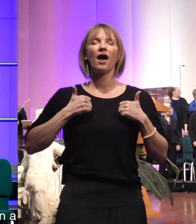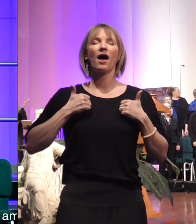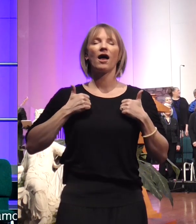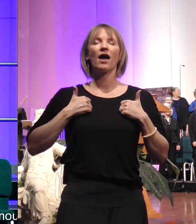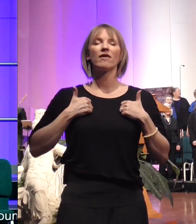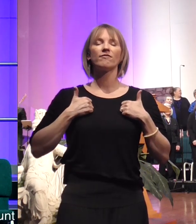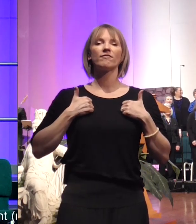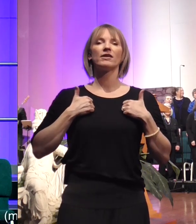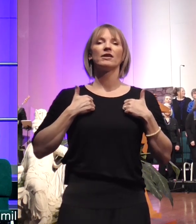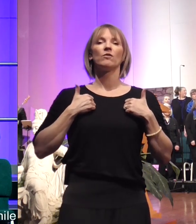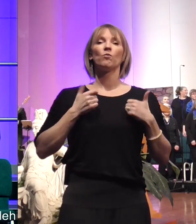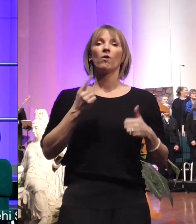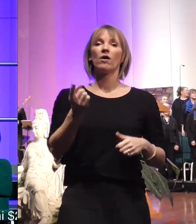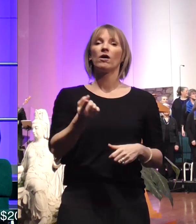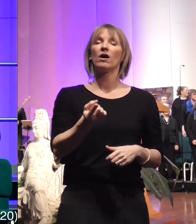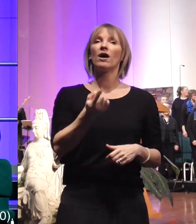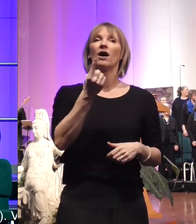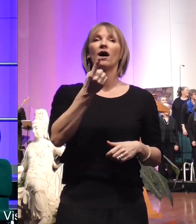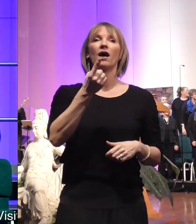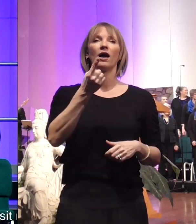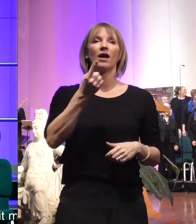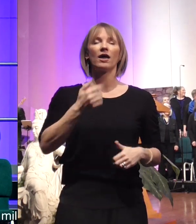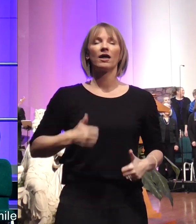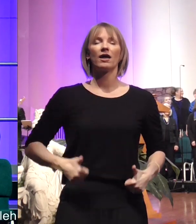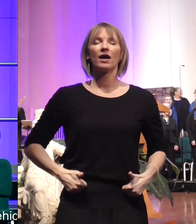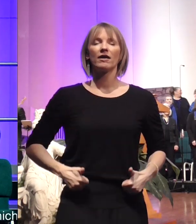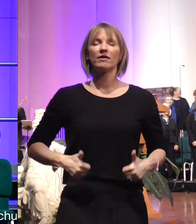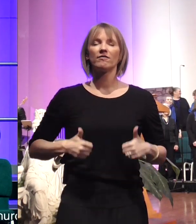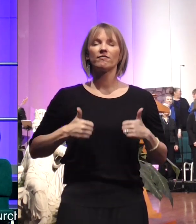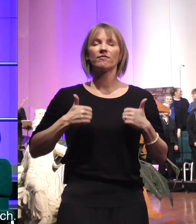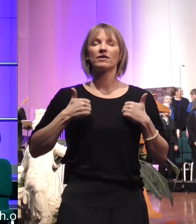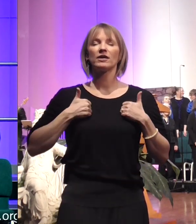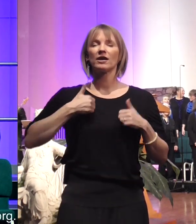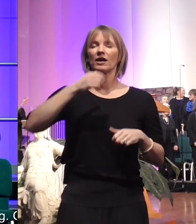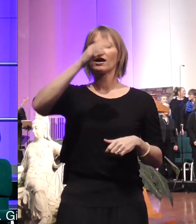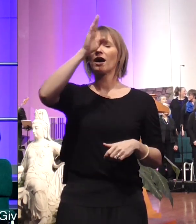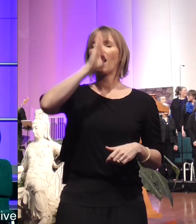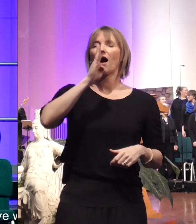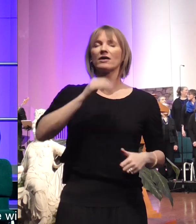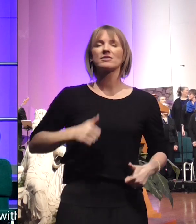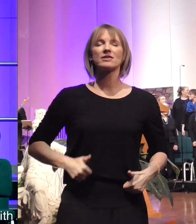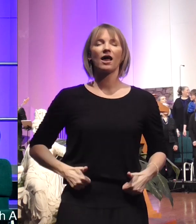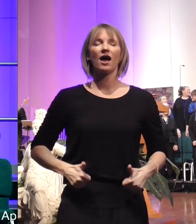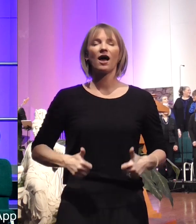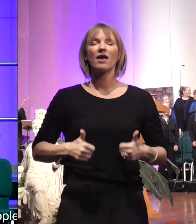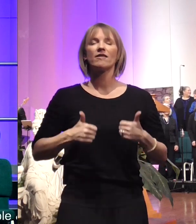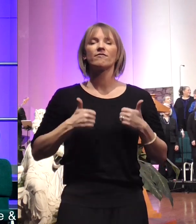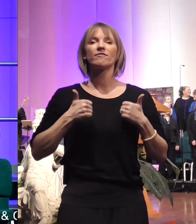God's